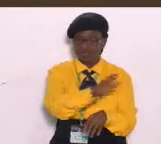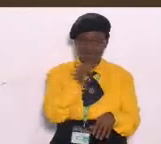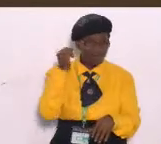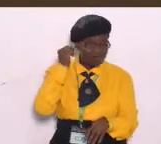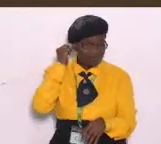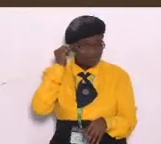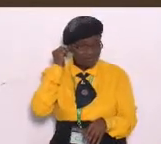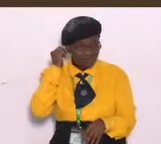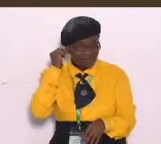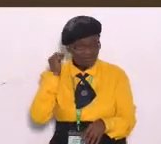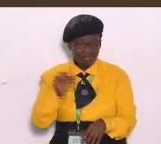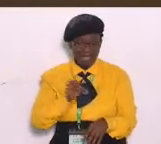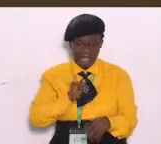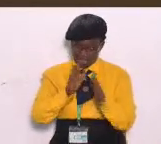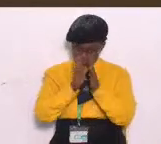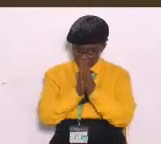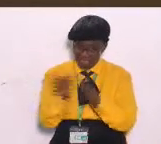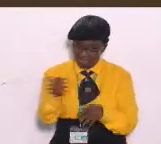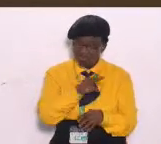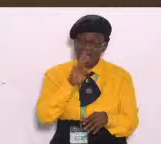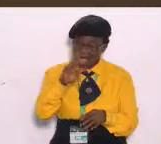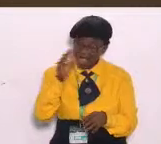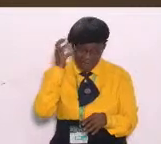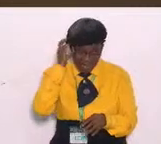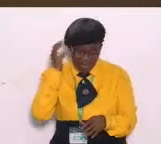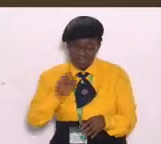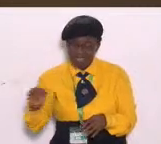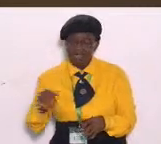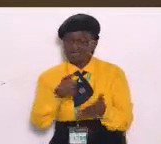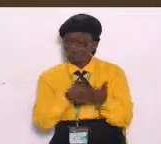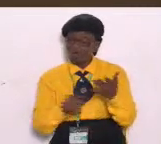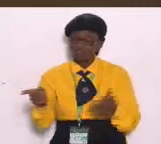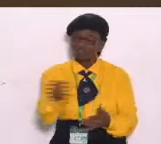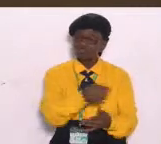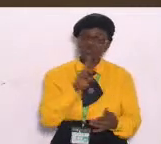I pray that you are hearing what you are hearing.